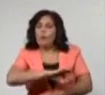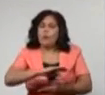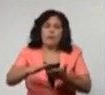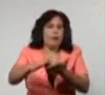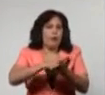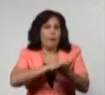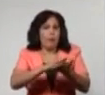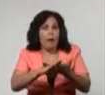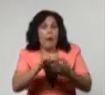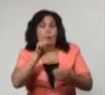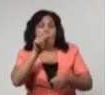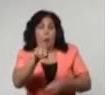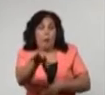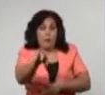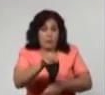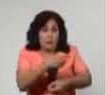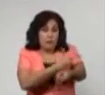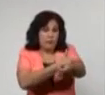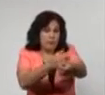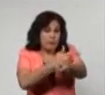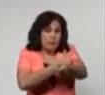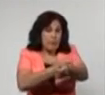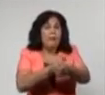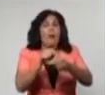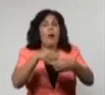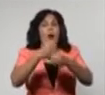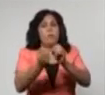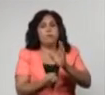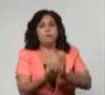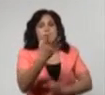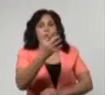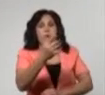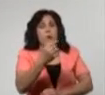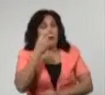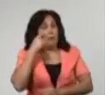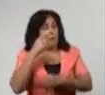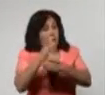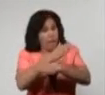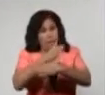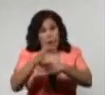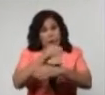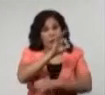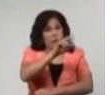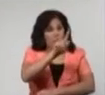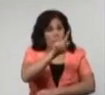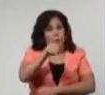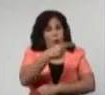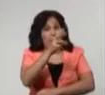balance. Of the total of cases in Cuba,